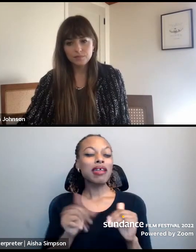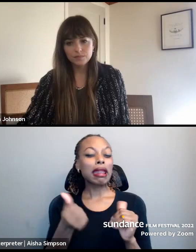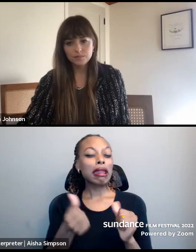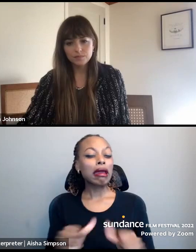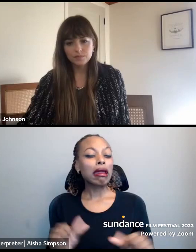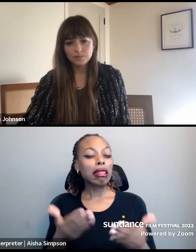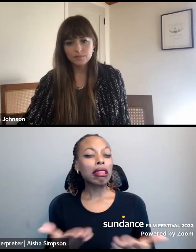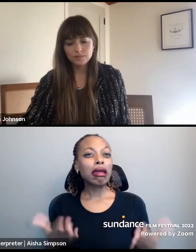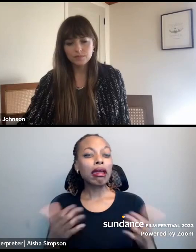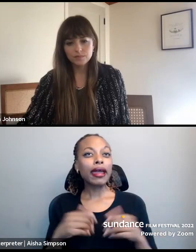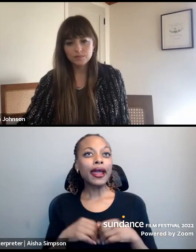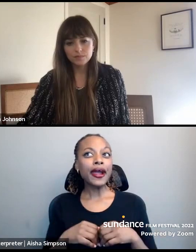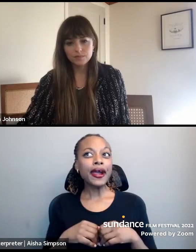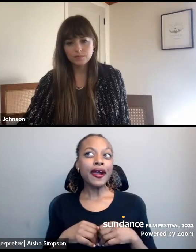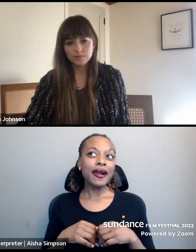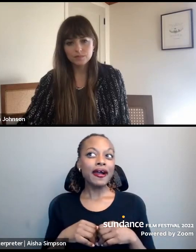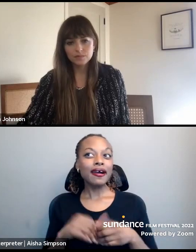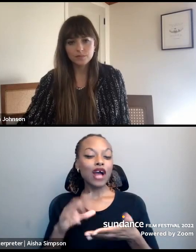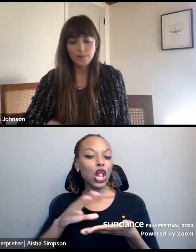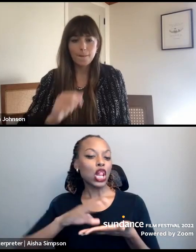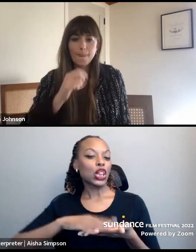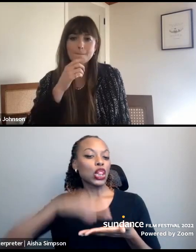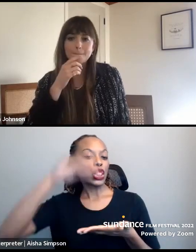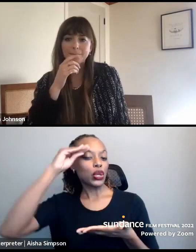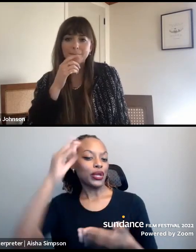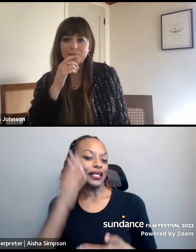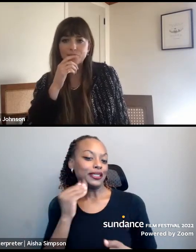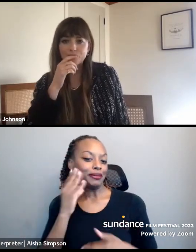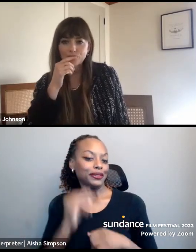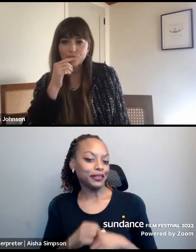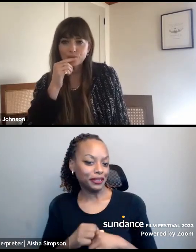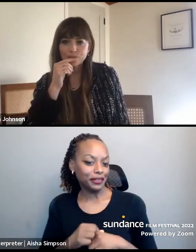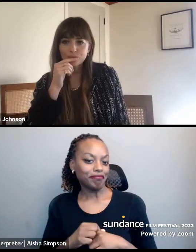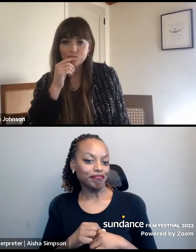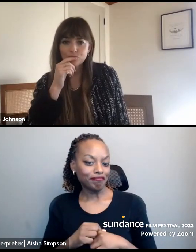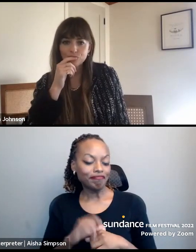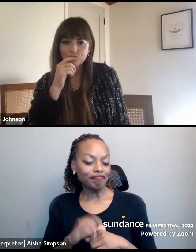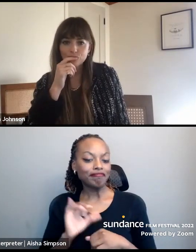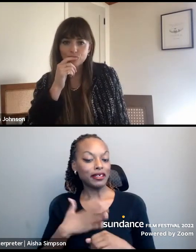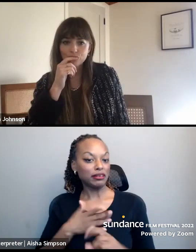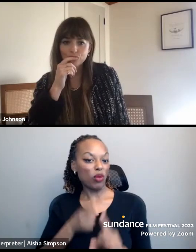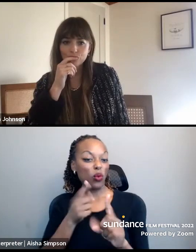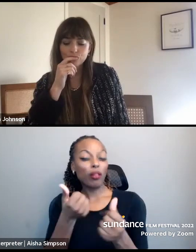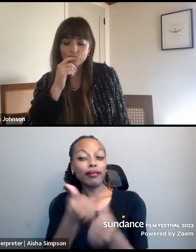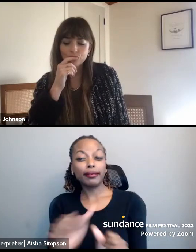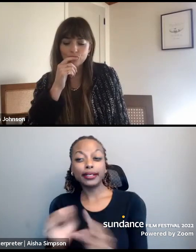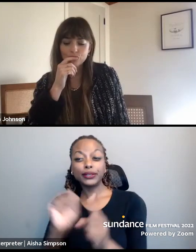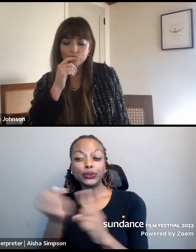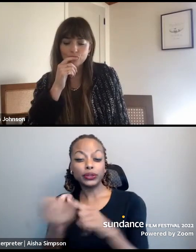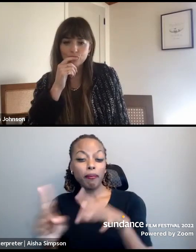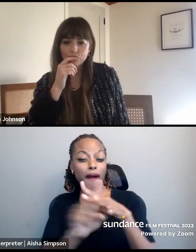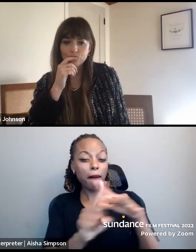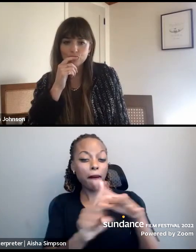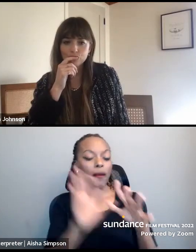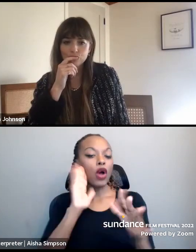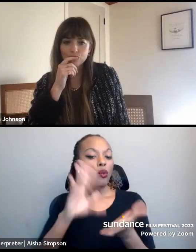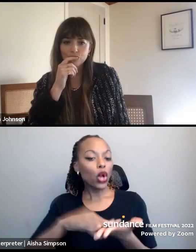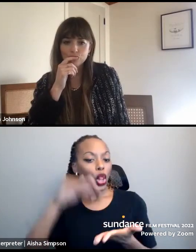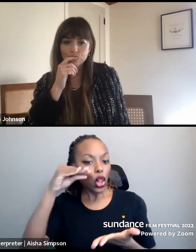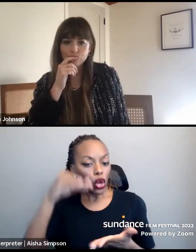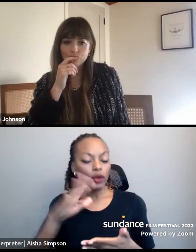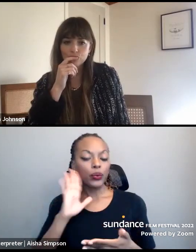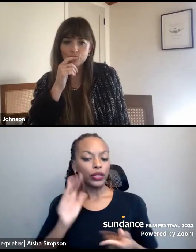I can lightly say it's a learning experience. Ultimately, that's what I look to all of these scenarios for, is that I'm going to learn, I'm going to be transformed.